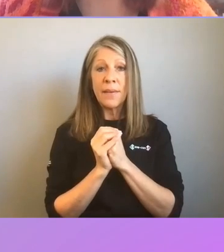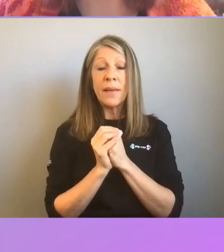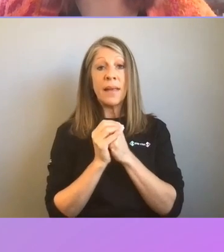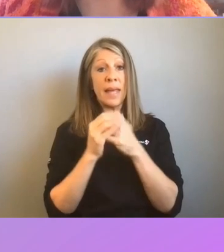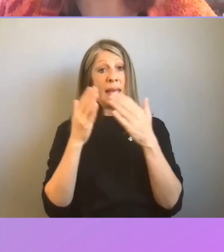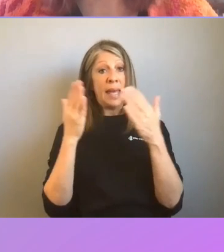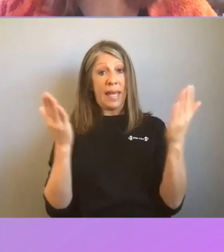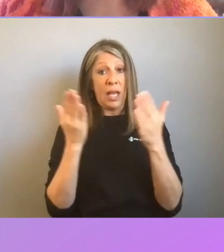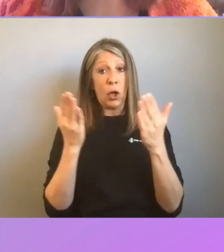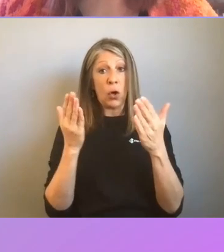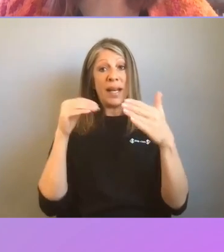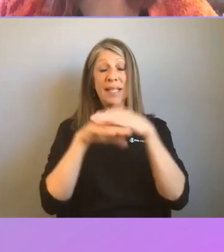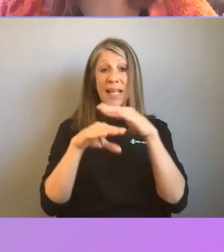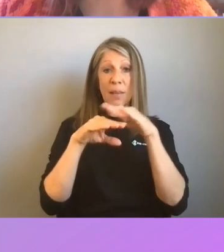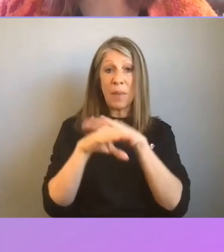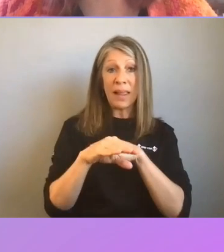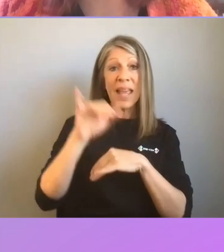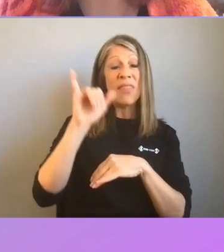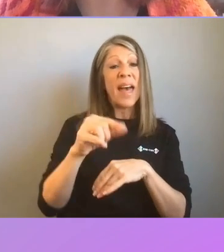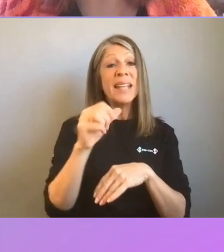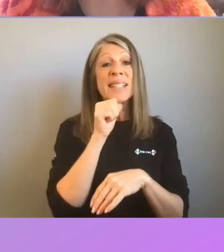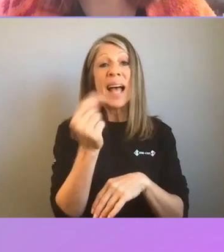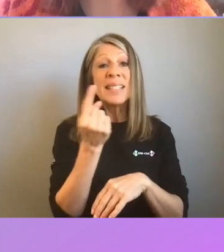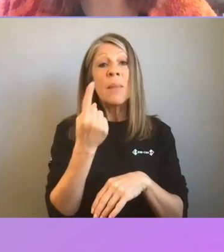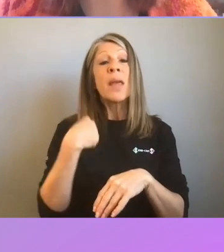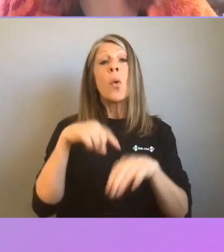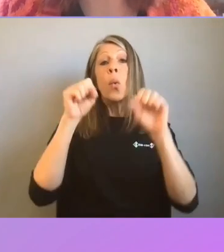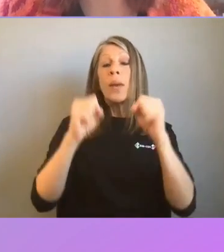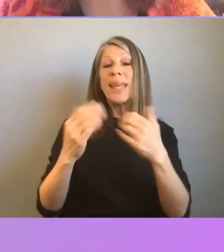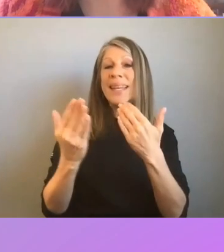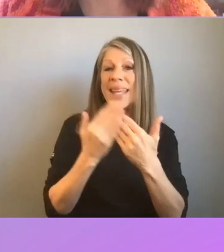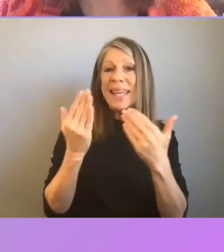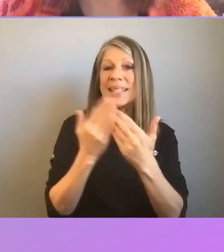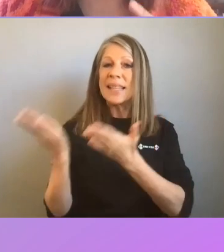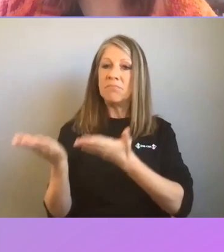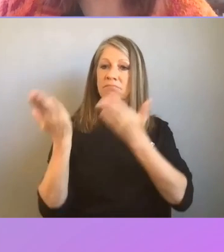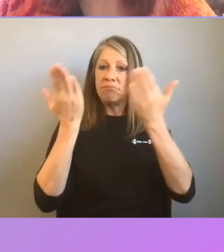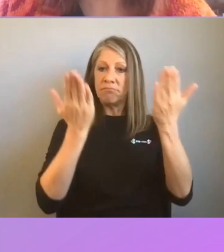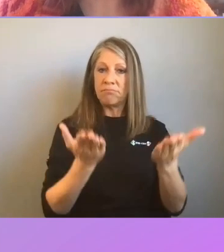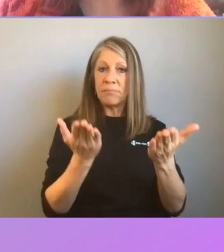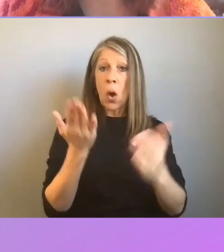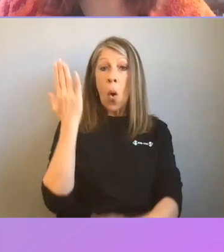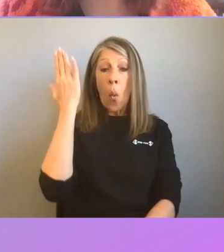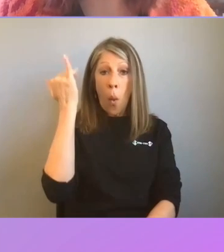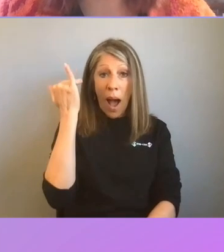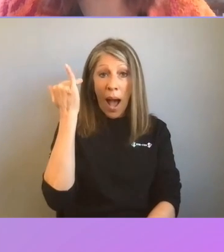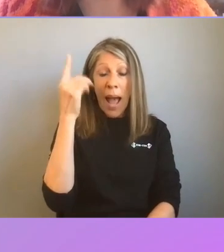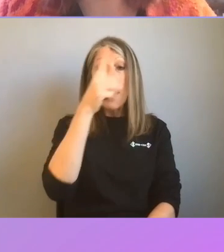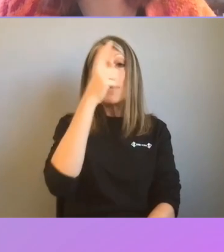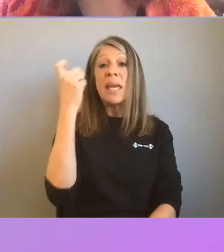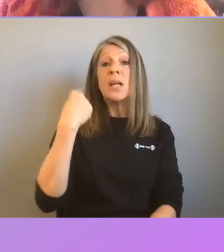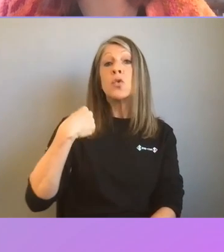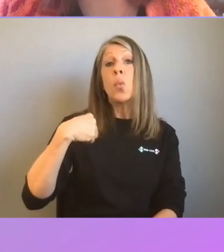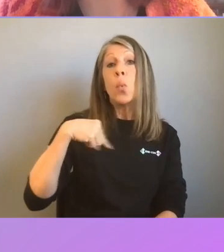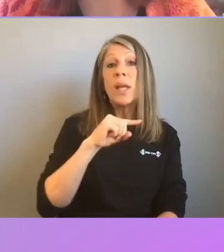in accessibility, that is not something that we're able to really easily bring in. And why? Because we are in